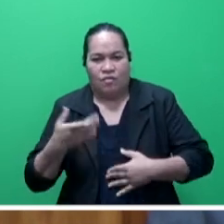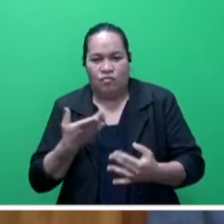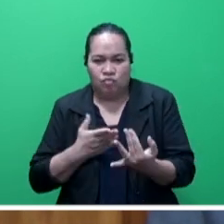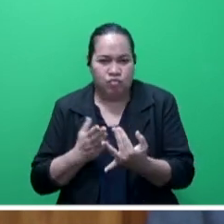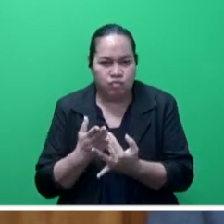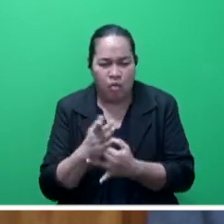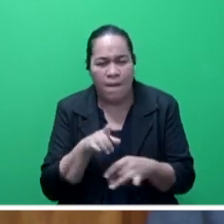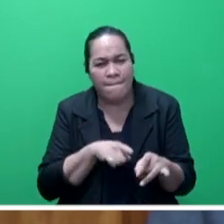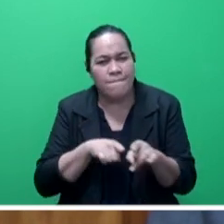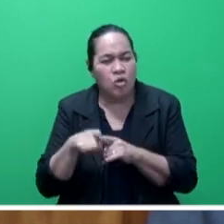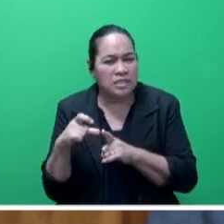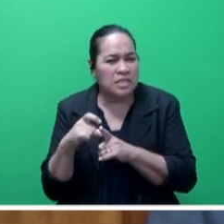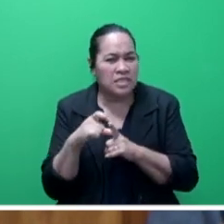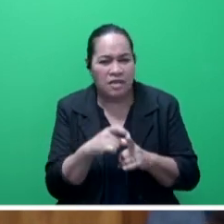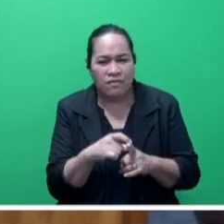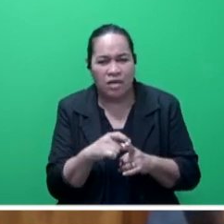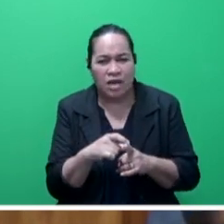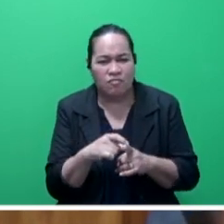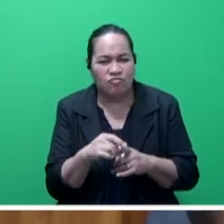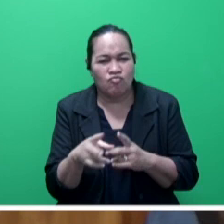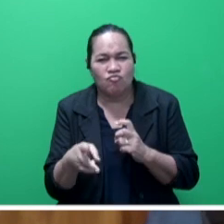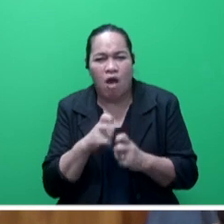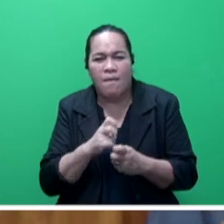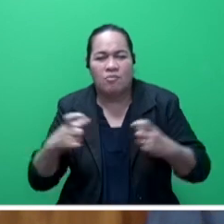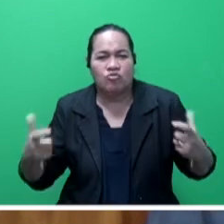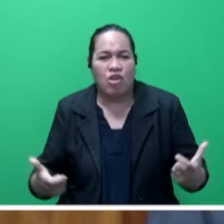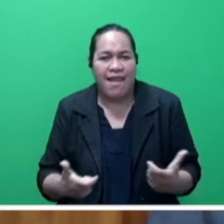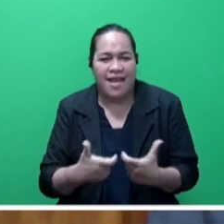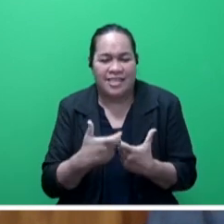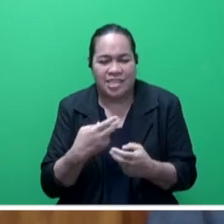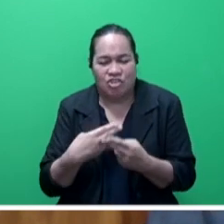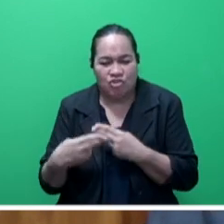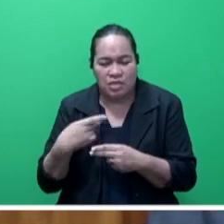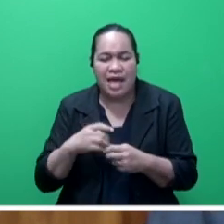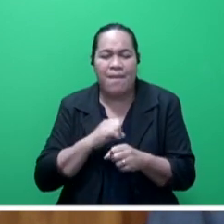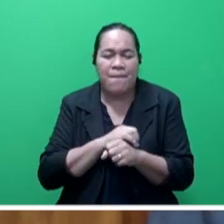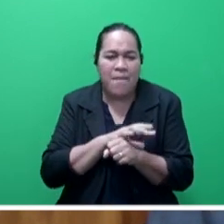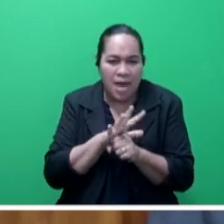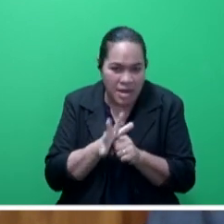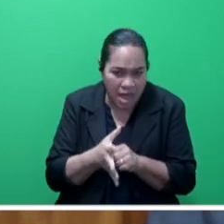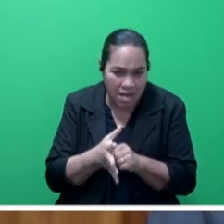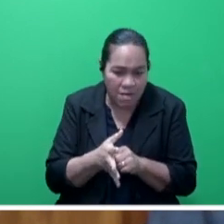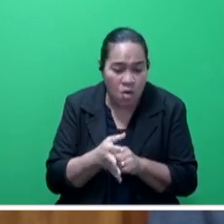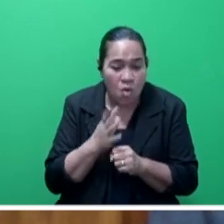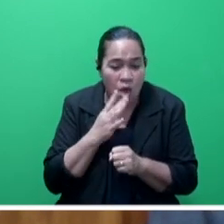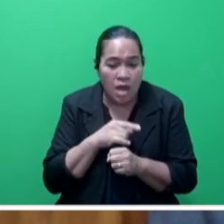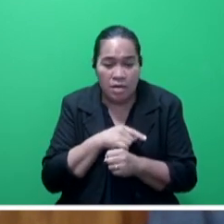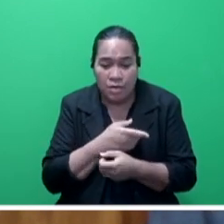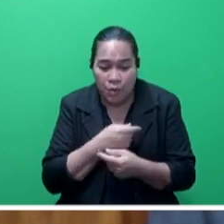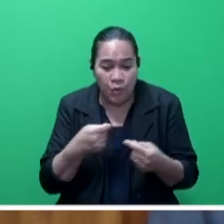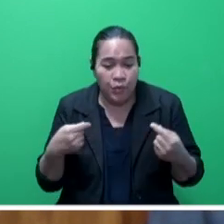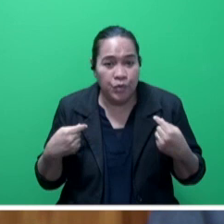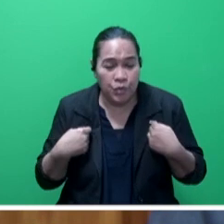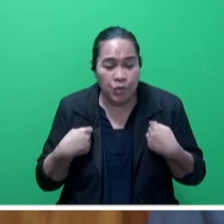storm in its history. Absolutely. Yes. The pandemic struck Fiji when we